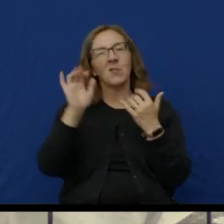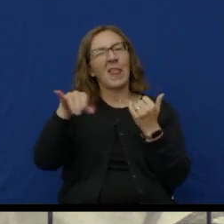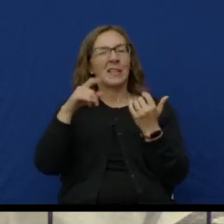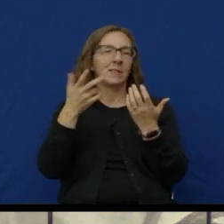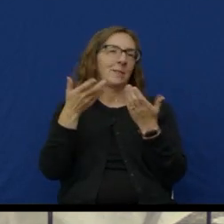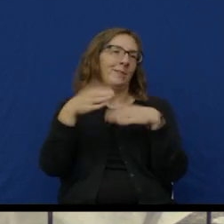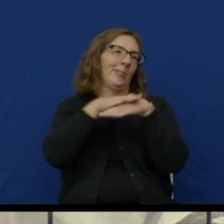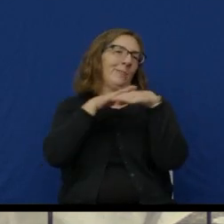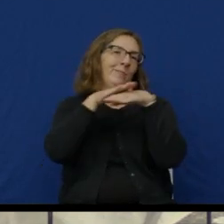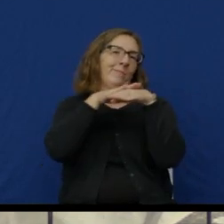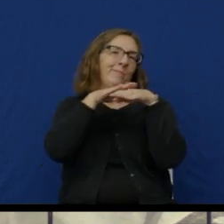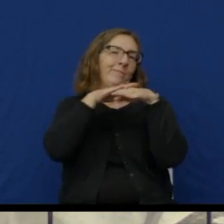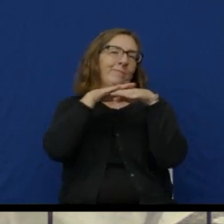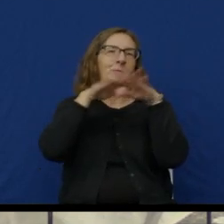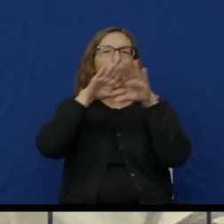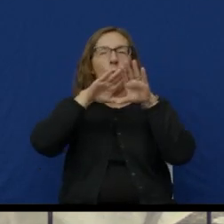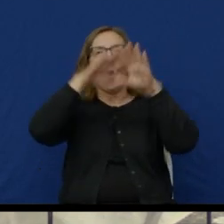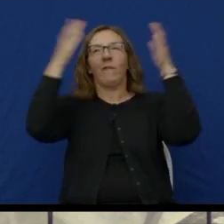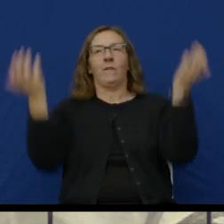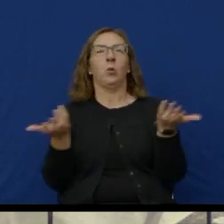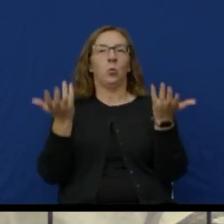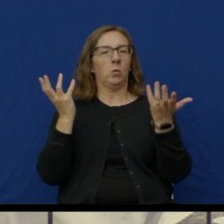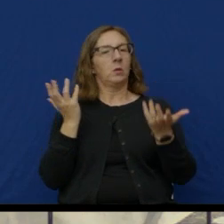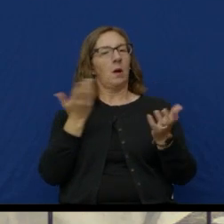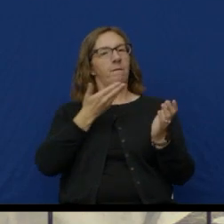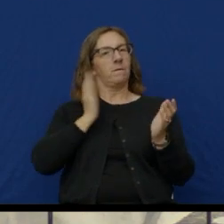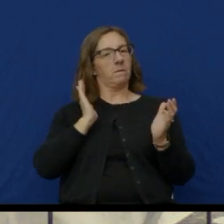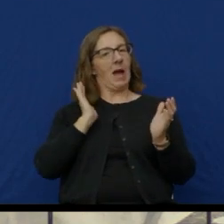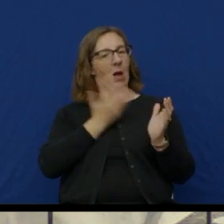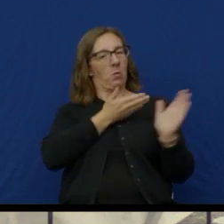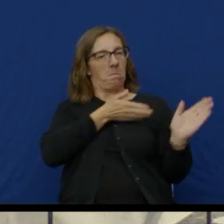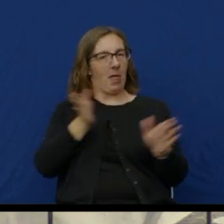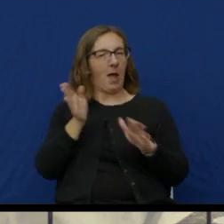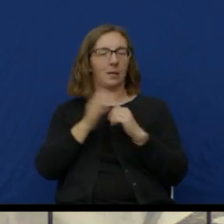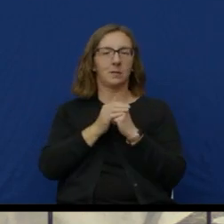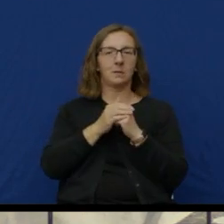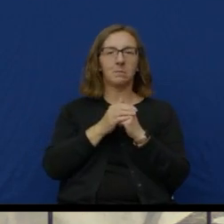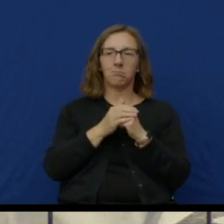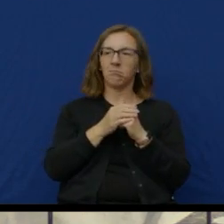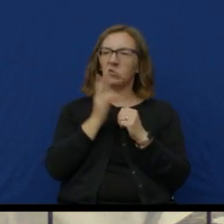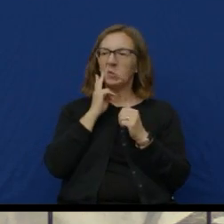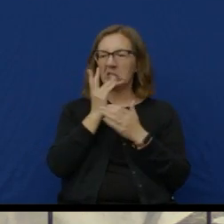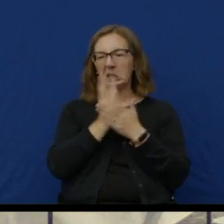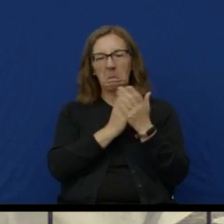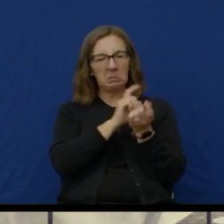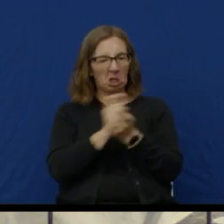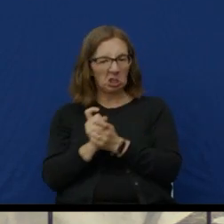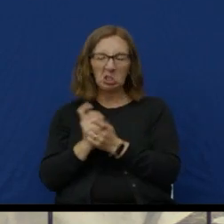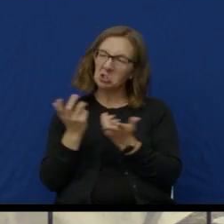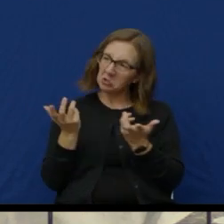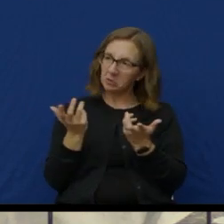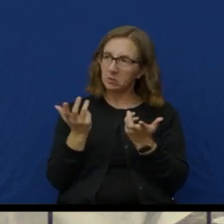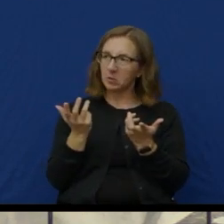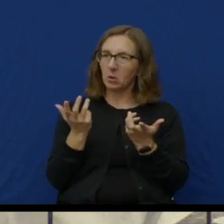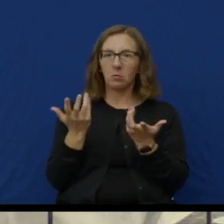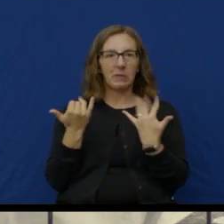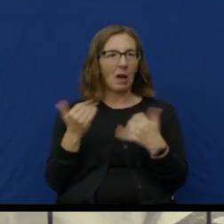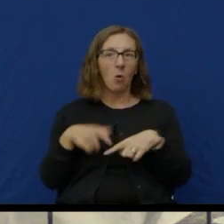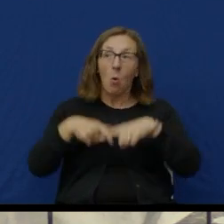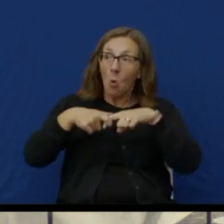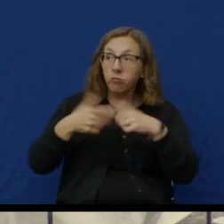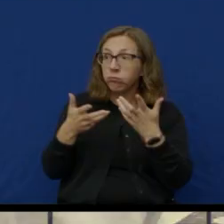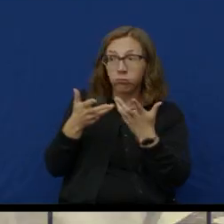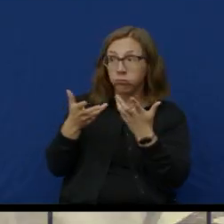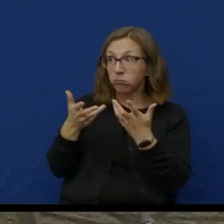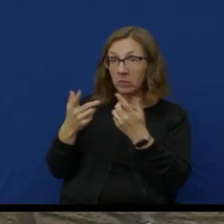overview of the plan itself and the major changes to it. And I'll just pause there for any kind of questions